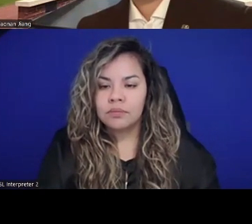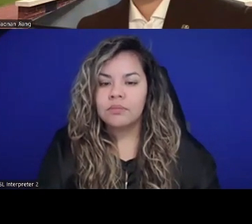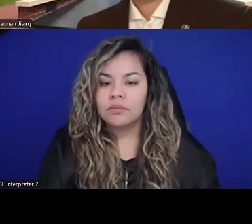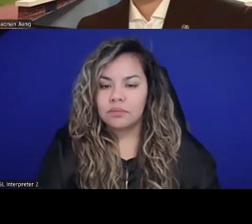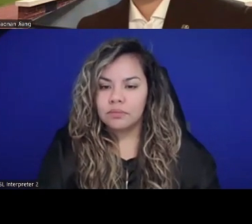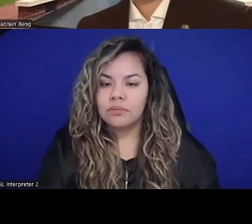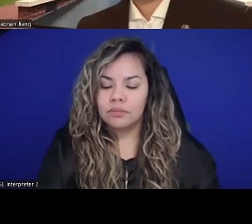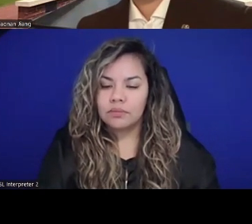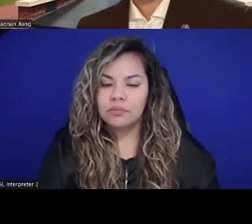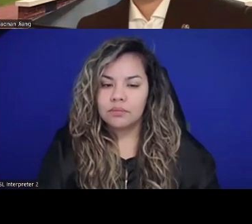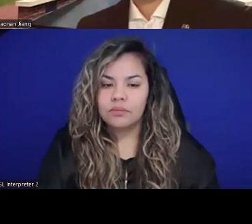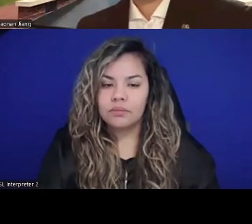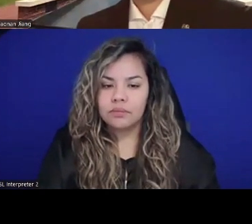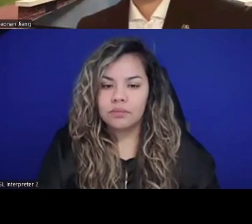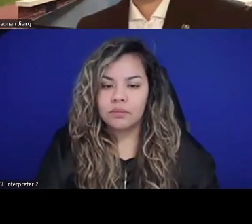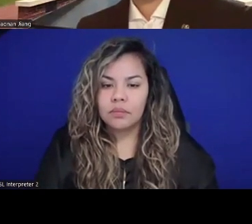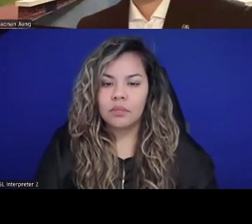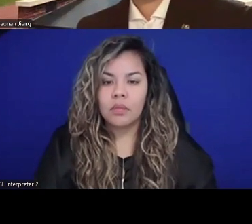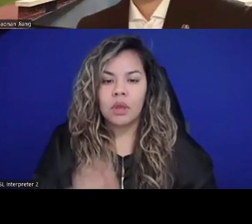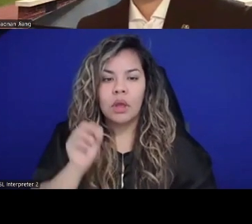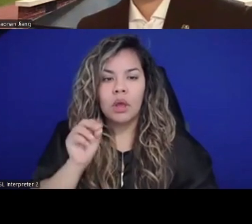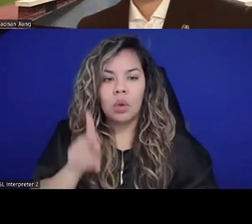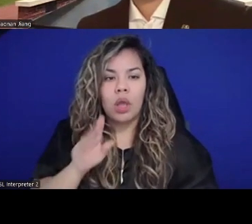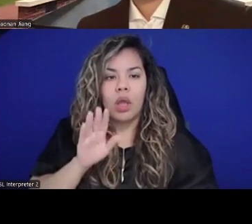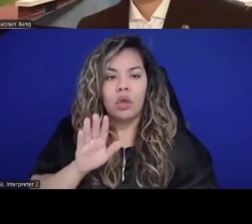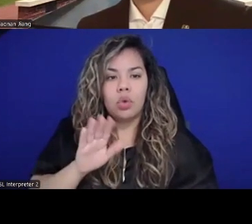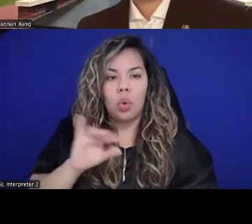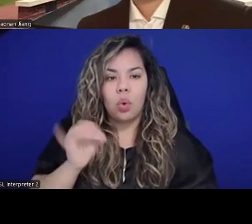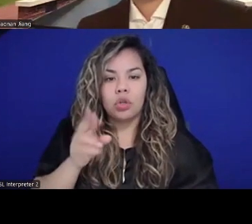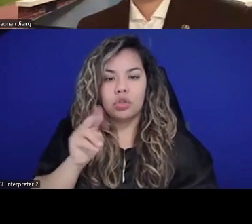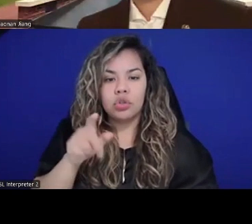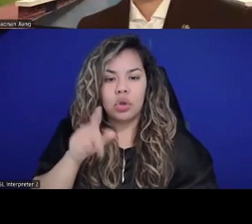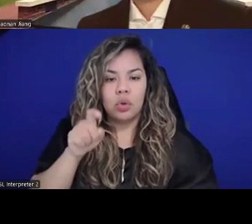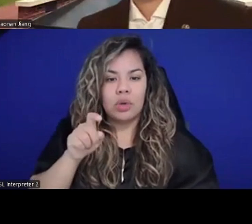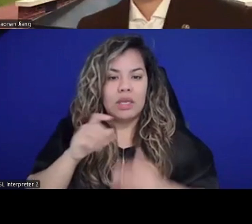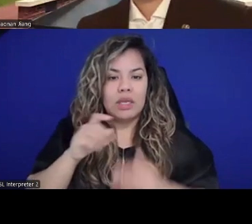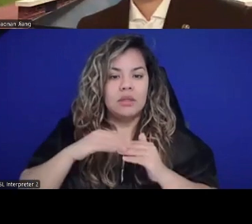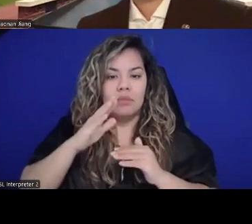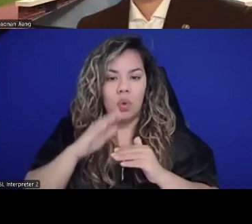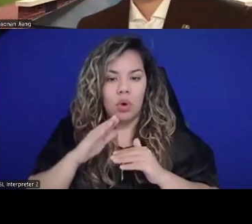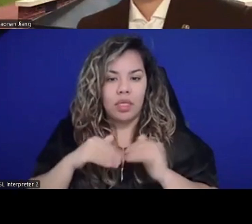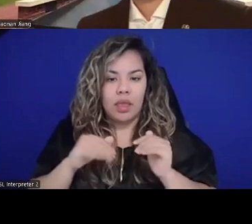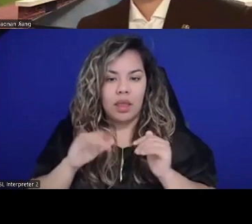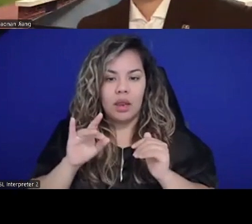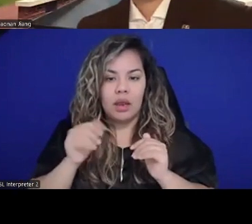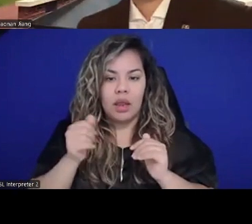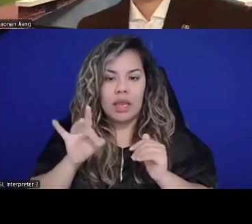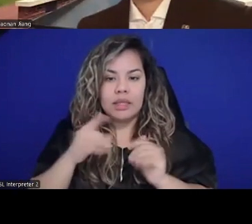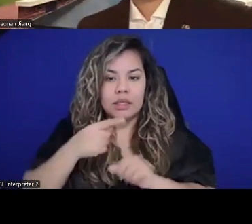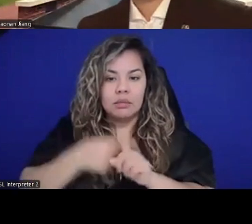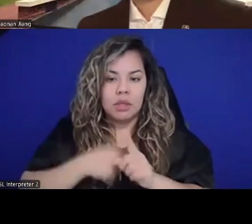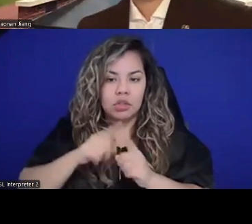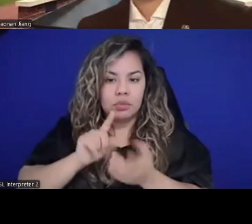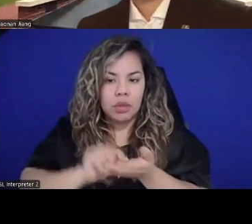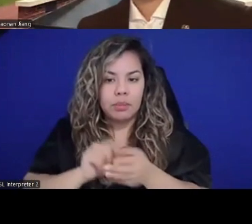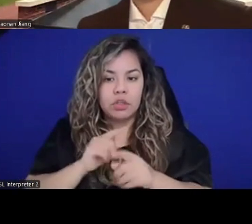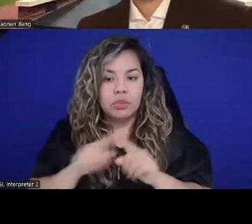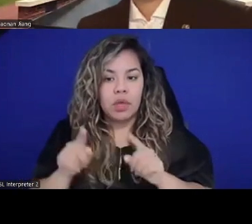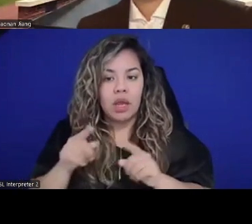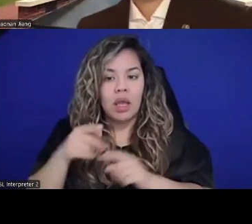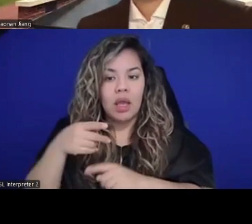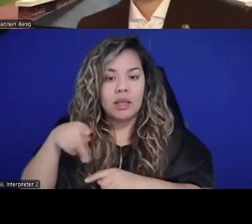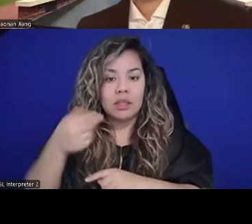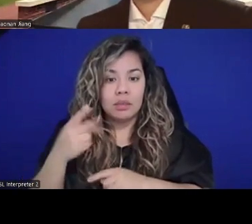Okay, so all right. Your journal needs more than 18 months to publish, but as a PhD student, it is difficult to publish in